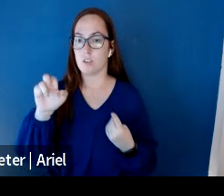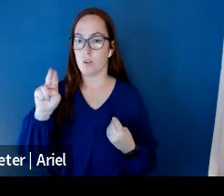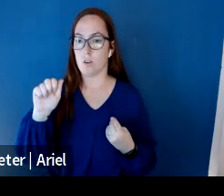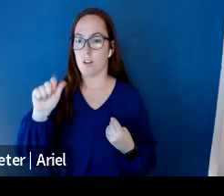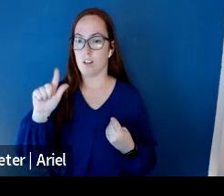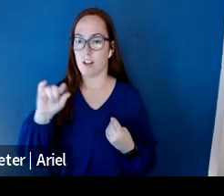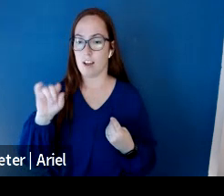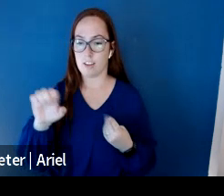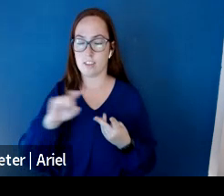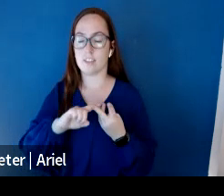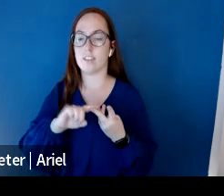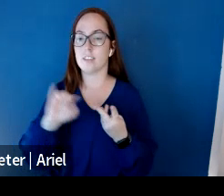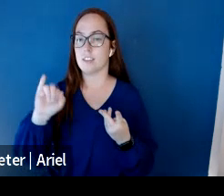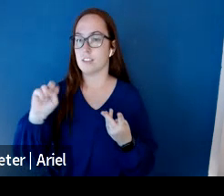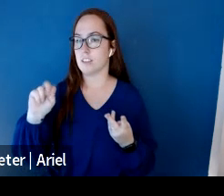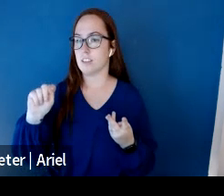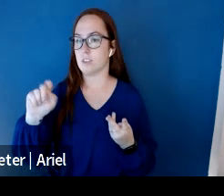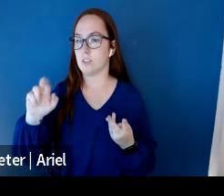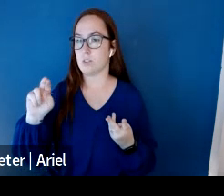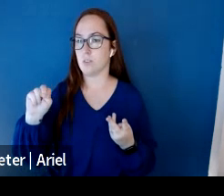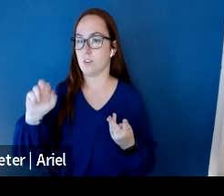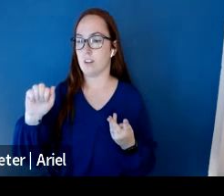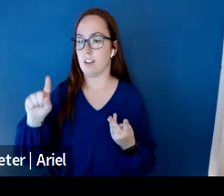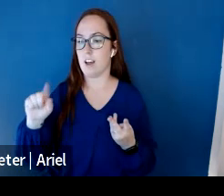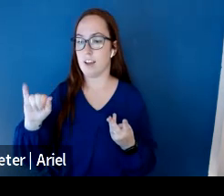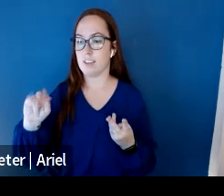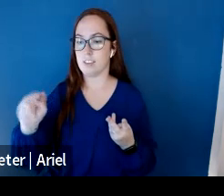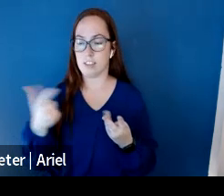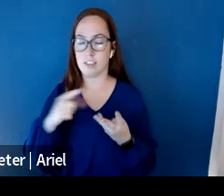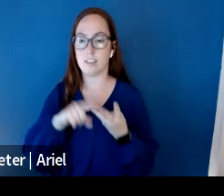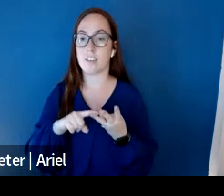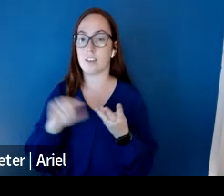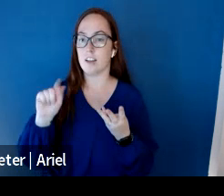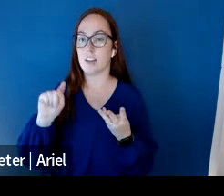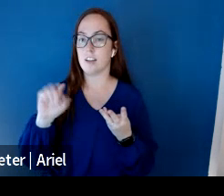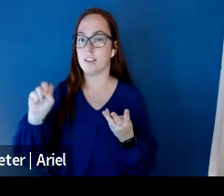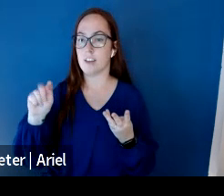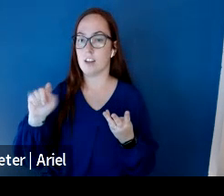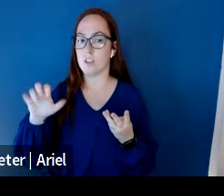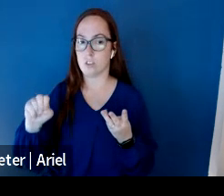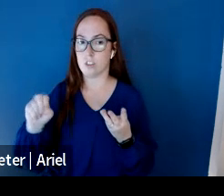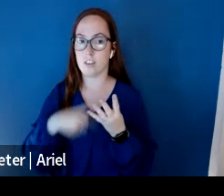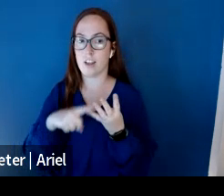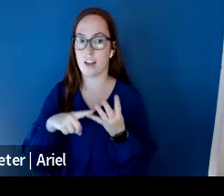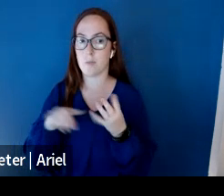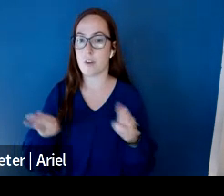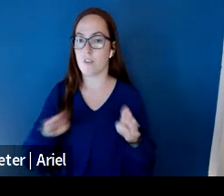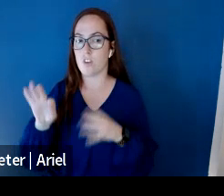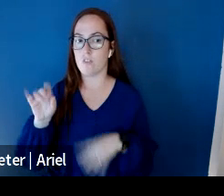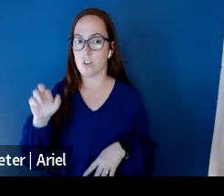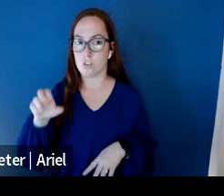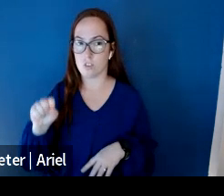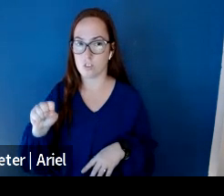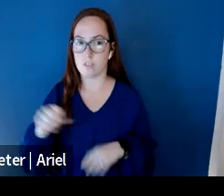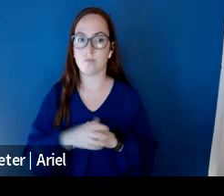and adaptive behaviors. Now, the acronym BEAR itself refers to behavior and emotional risk.